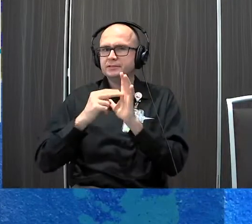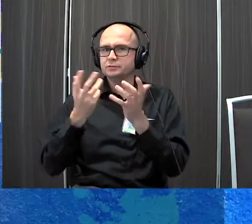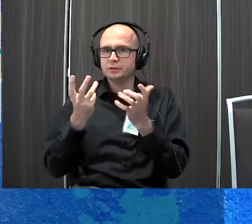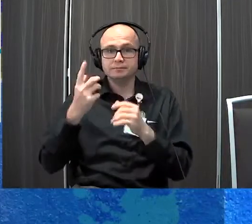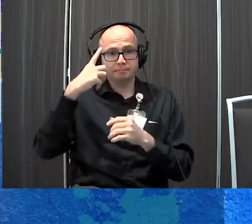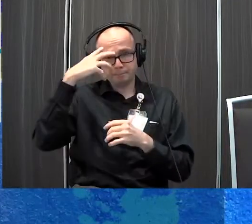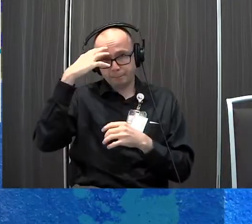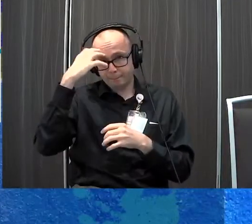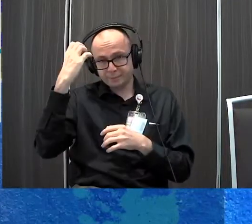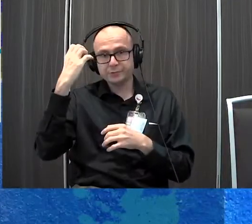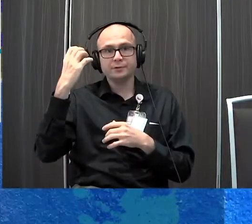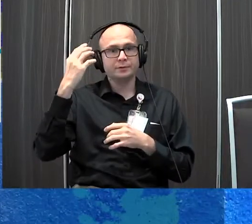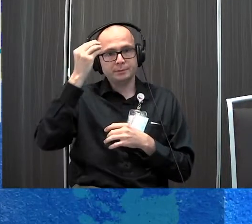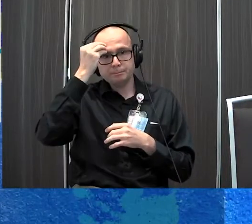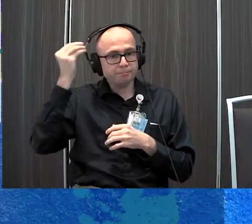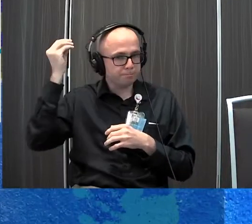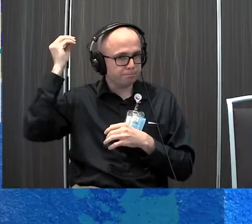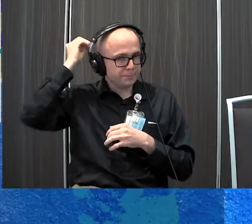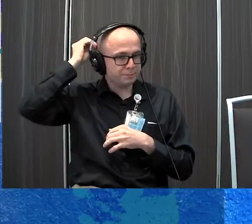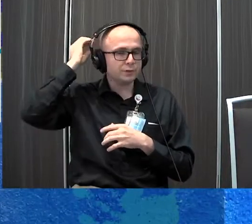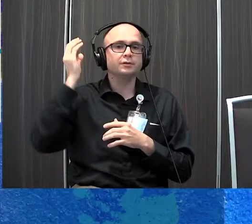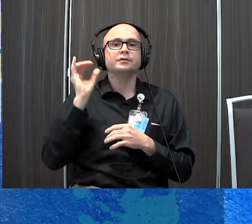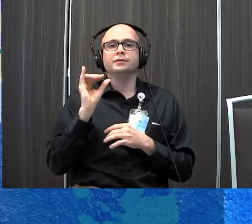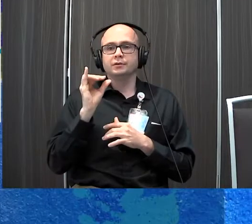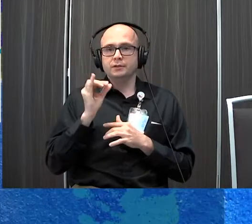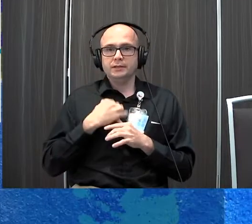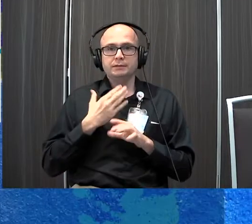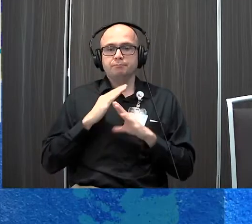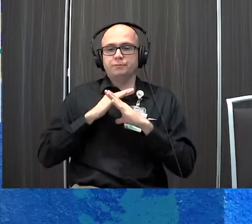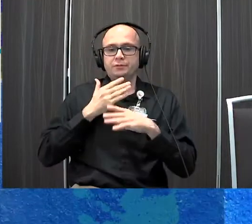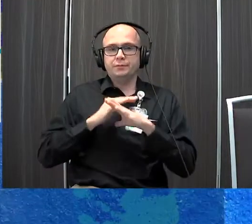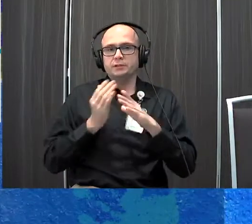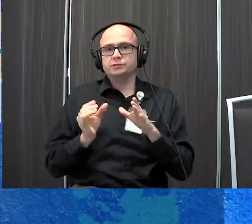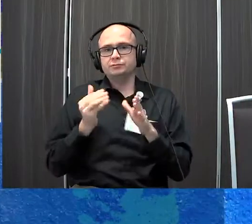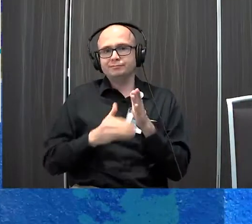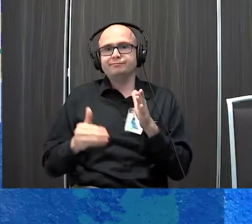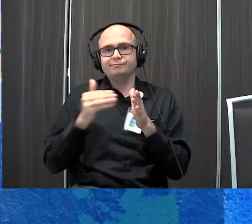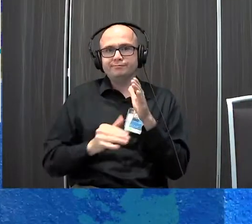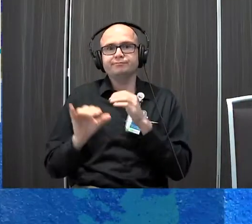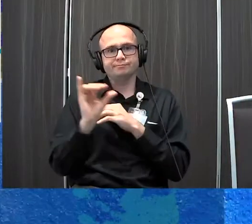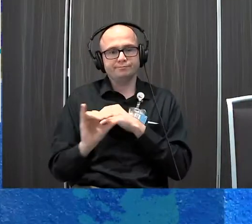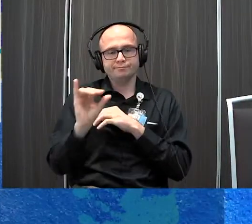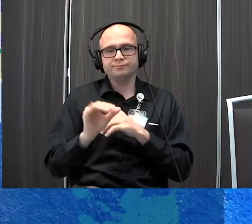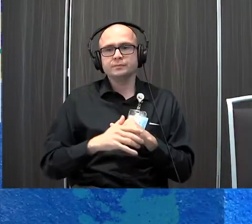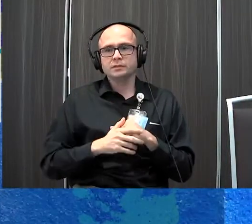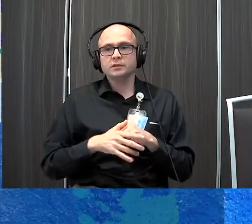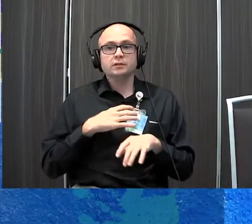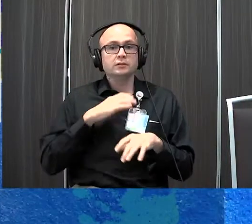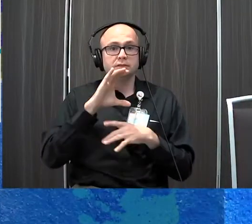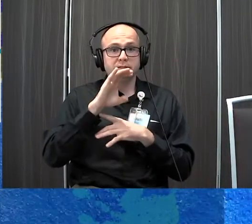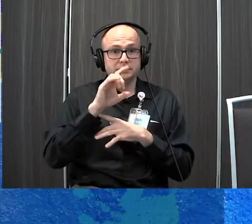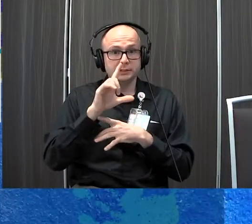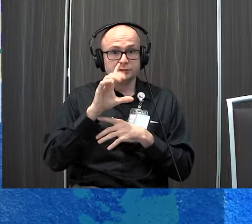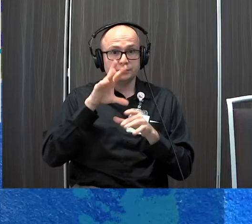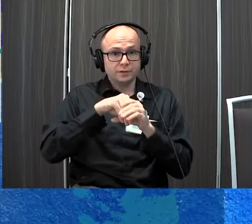have memory. Our immune system remembers something and keeps us from having recurrent infections. And so the cells that are involved in